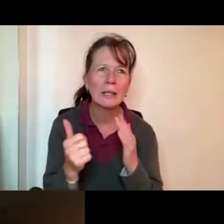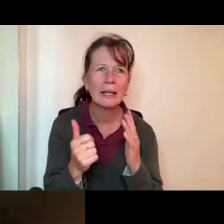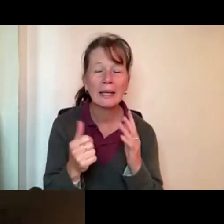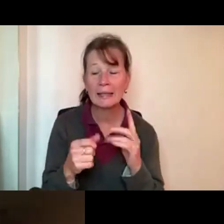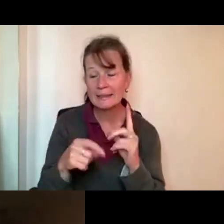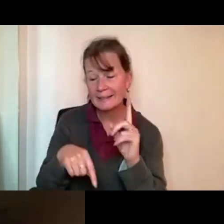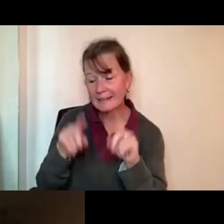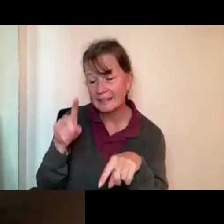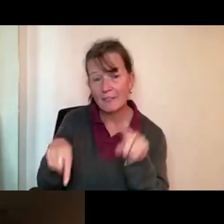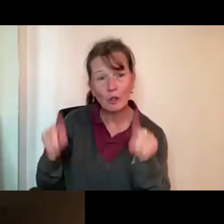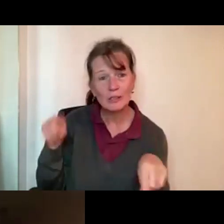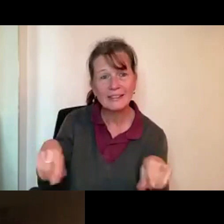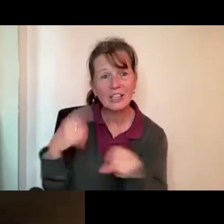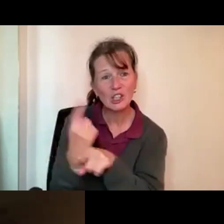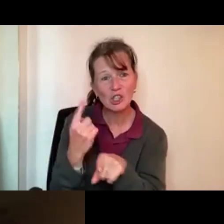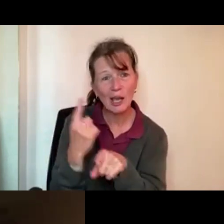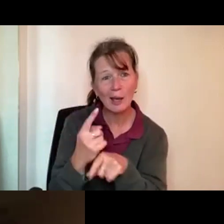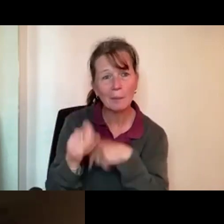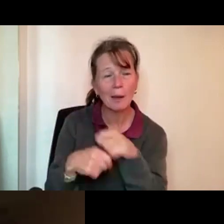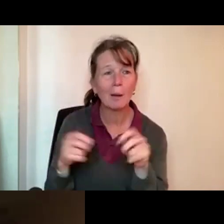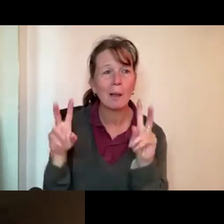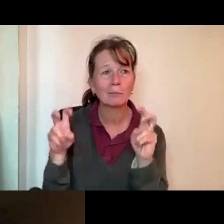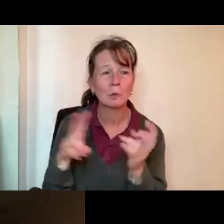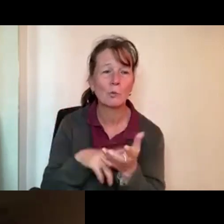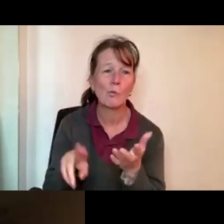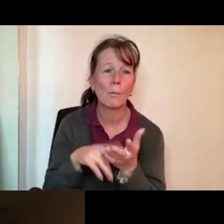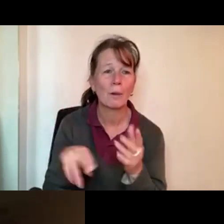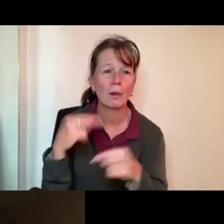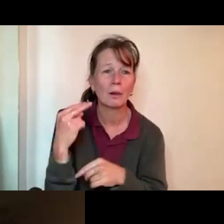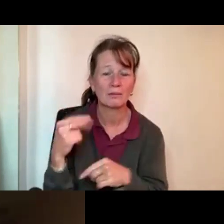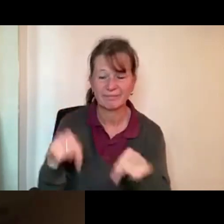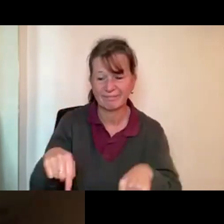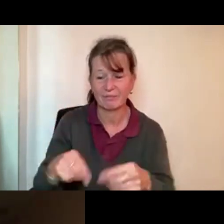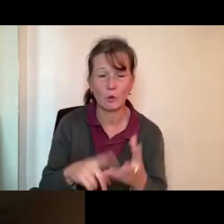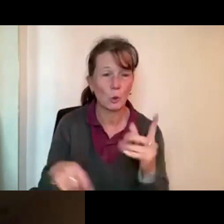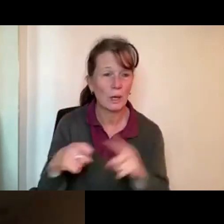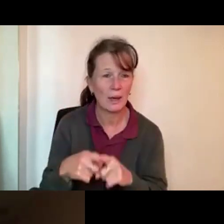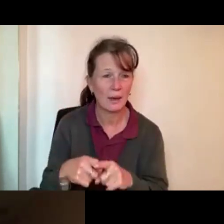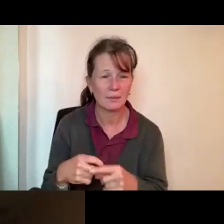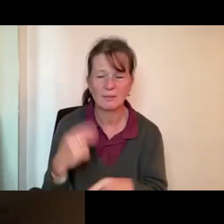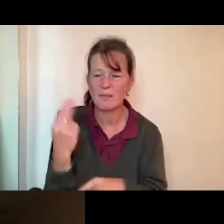chat has been normalized in the UK arts, and